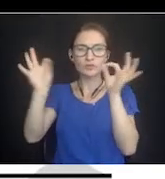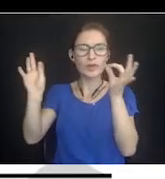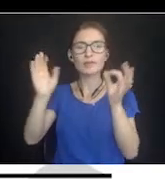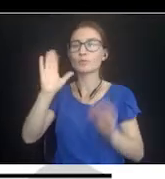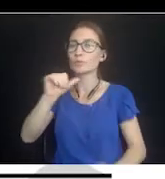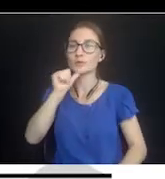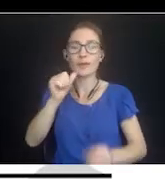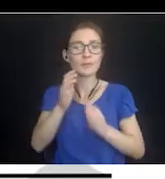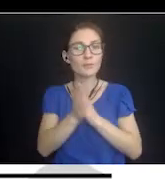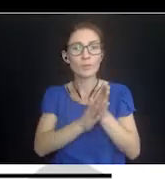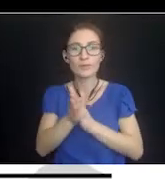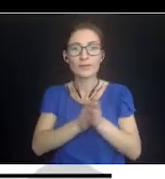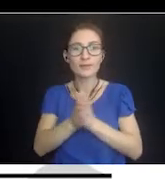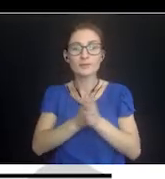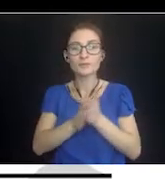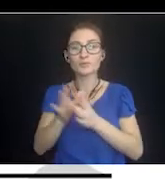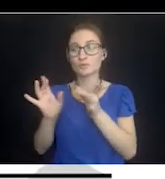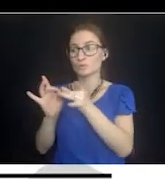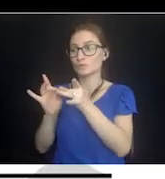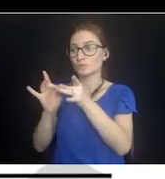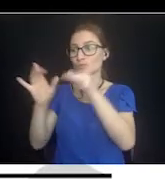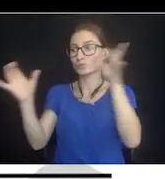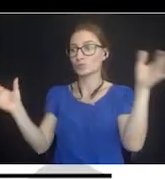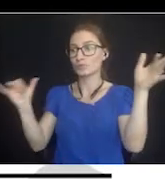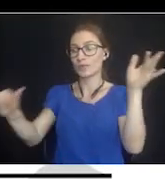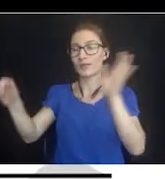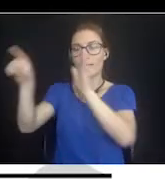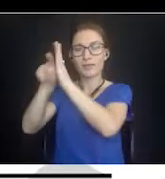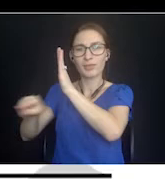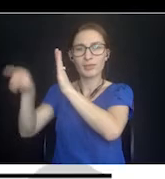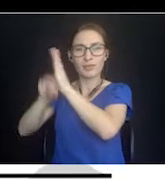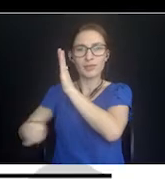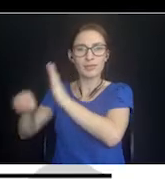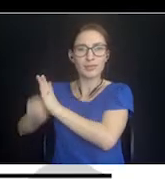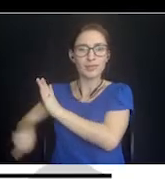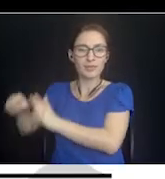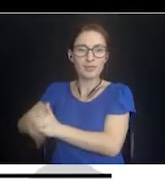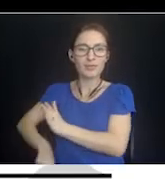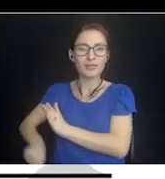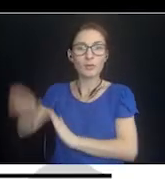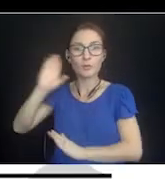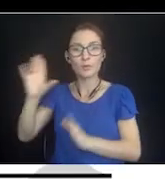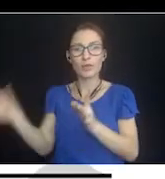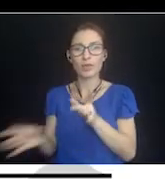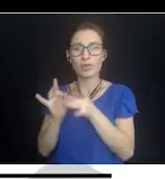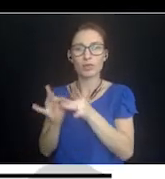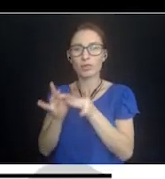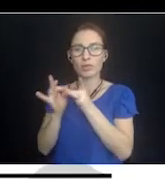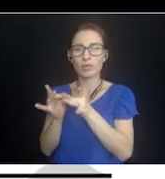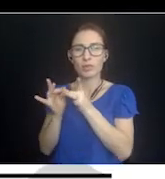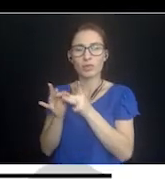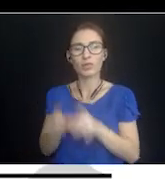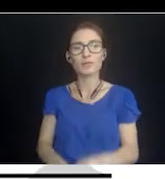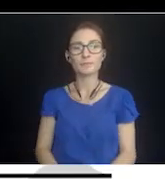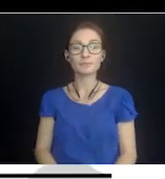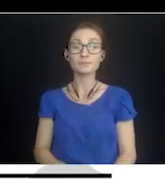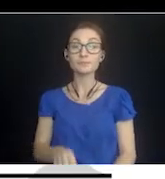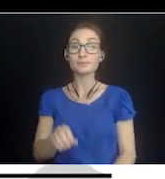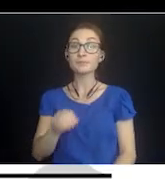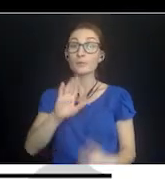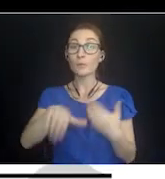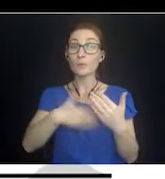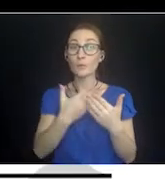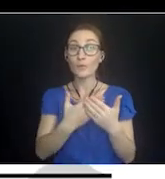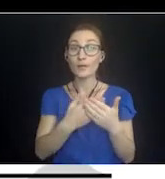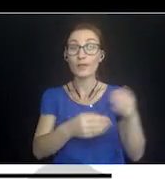distract yourself from it, you won't be motivated to unwind it. So all the things that